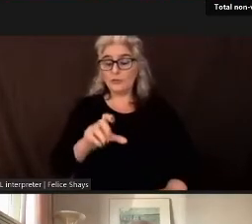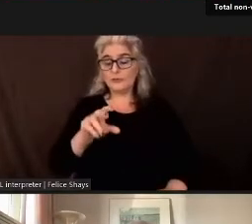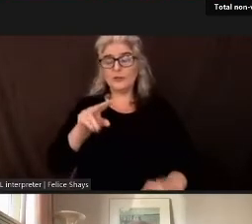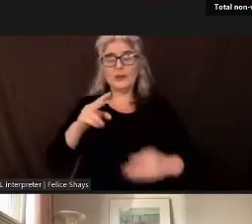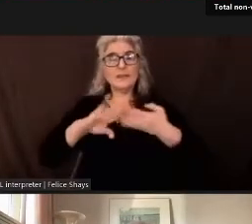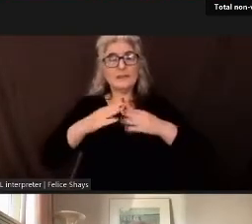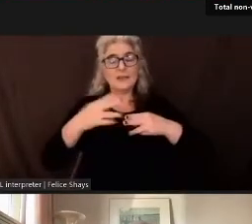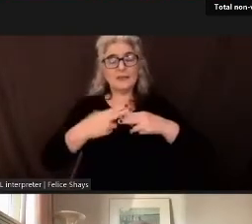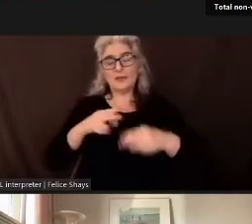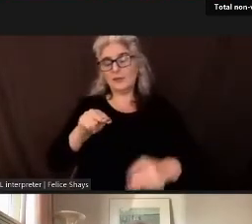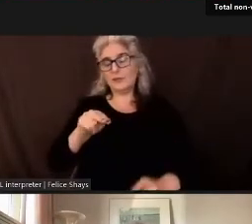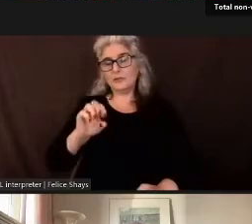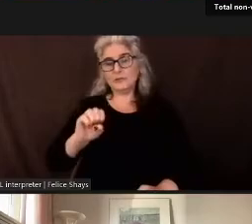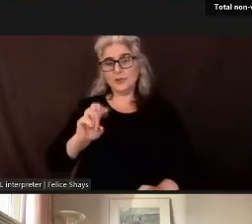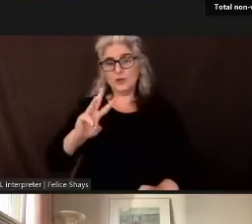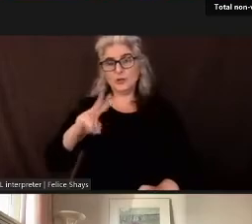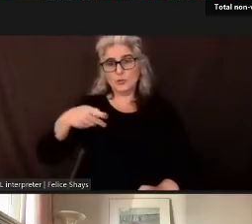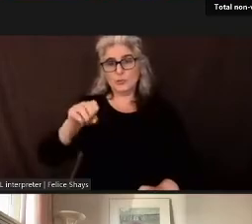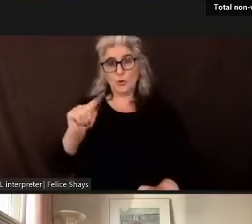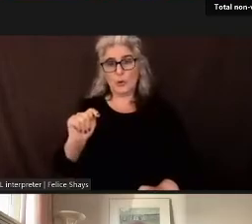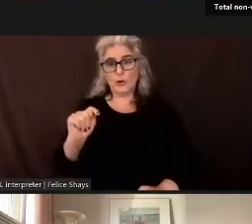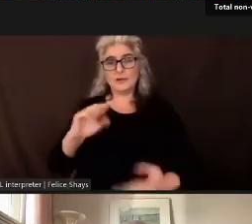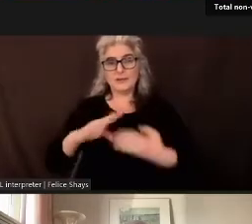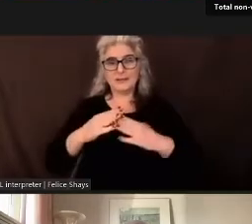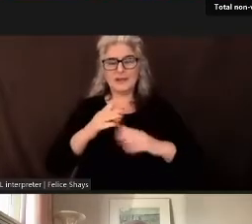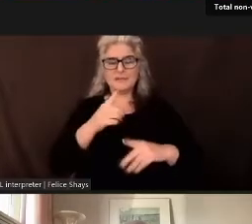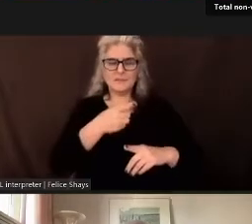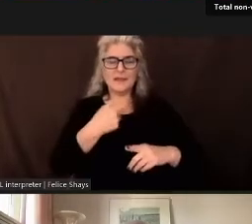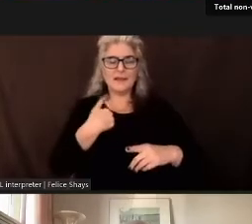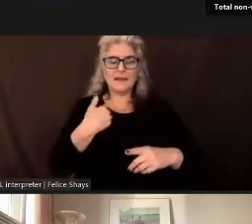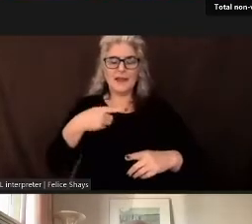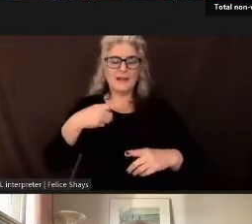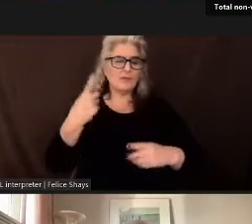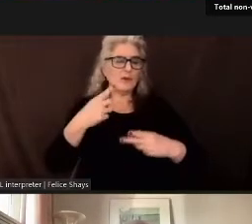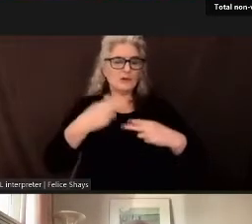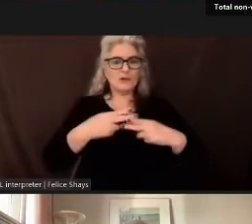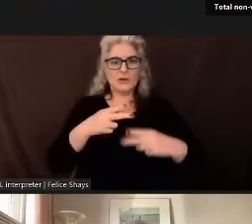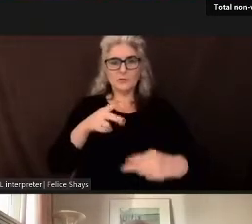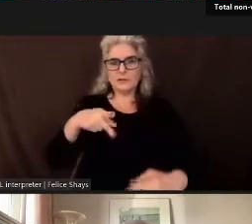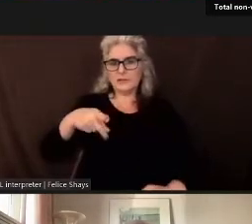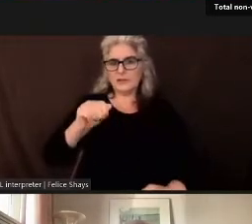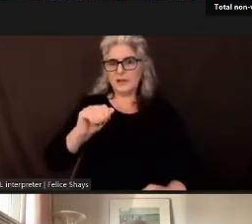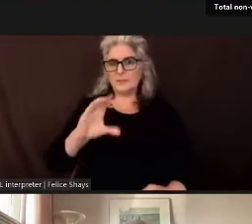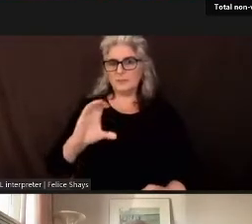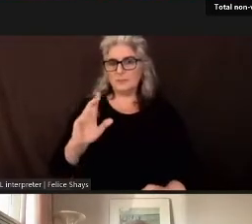PacWave Energy. The website is pacwaveenergy.org. So